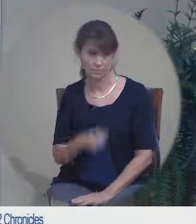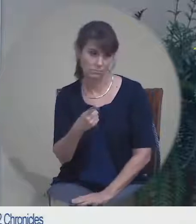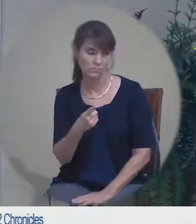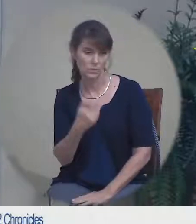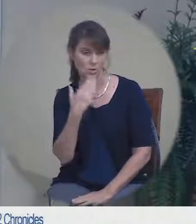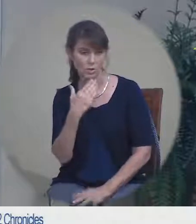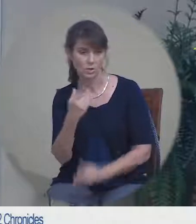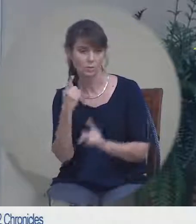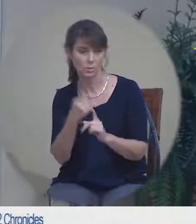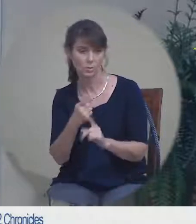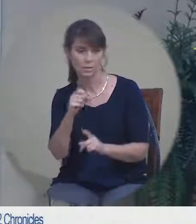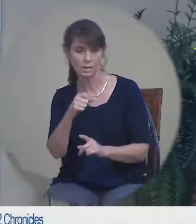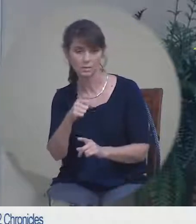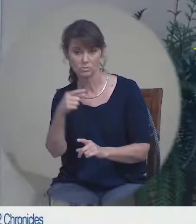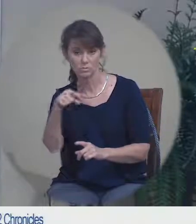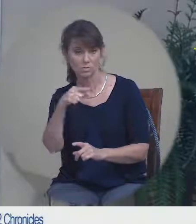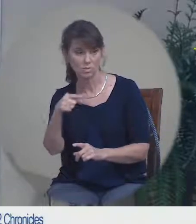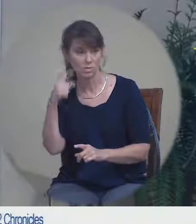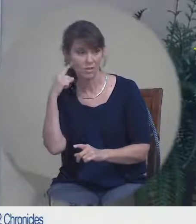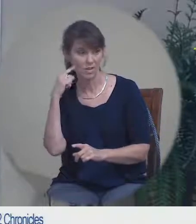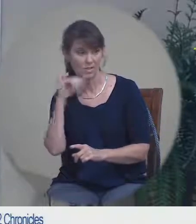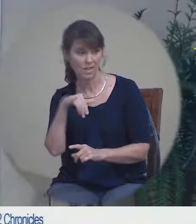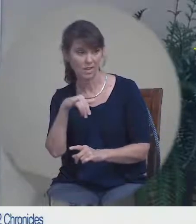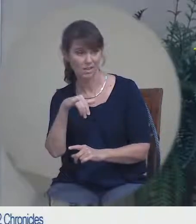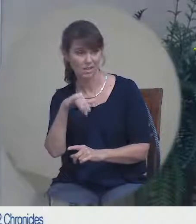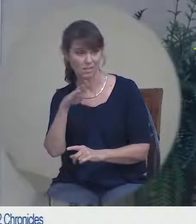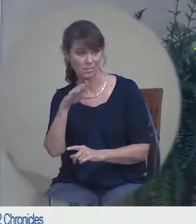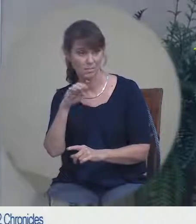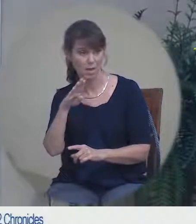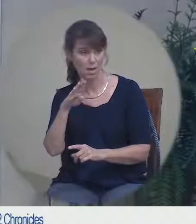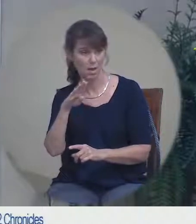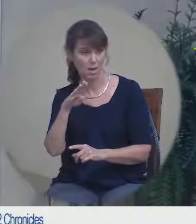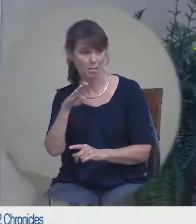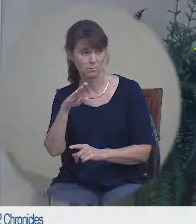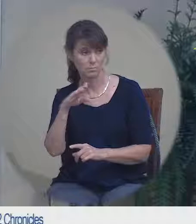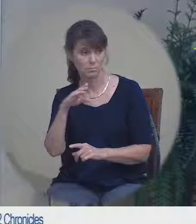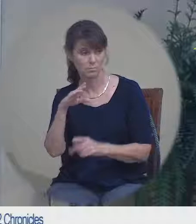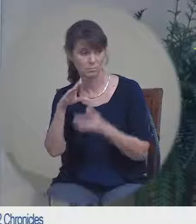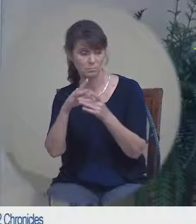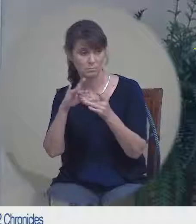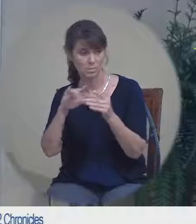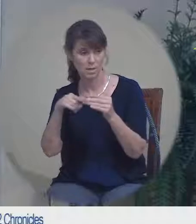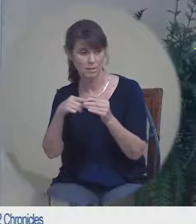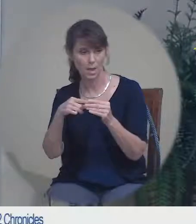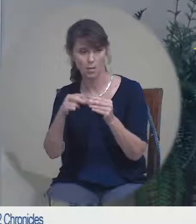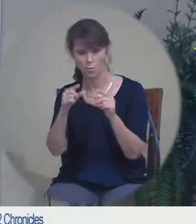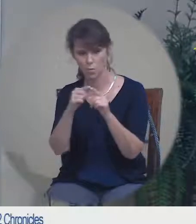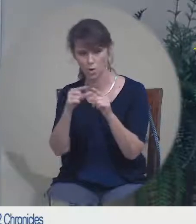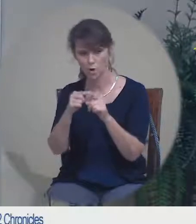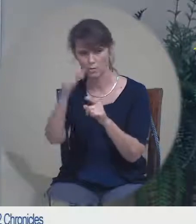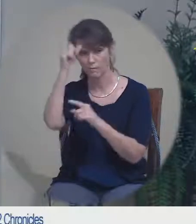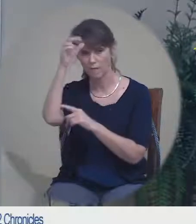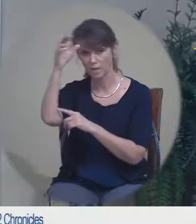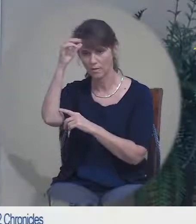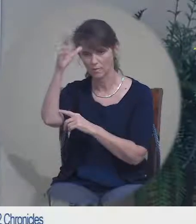Good point. Hey, everybody hear that? So Bob pointed out the difference in the words used for father, father, or oh my father is a term that has